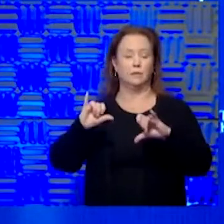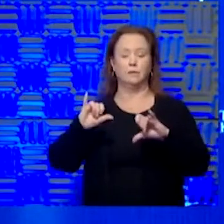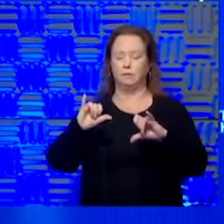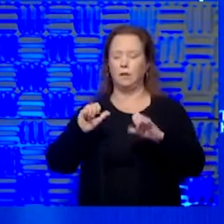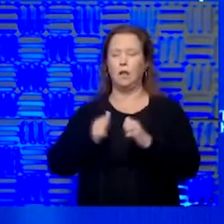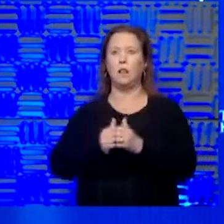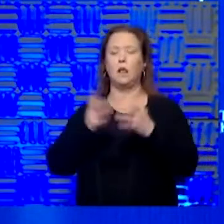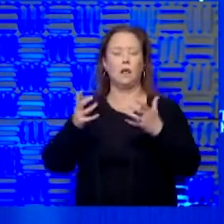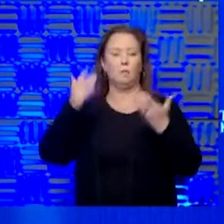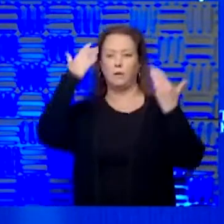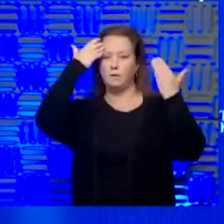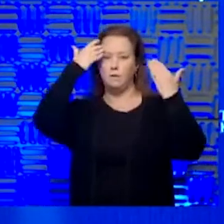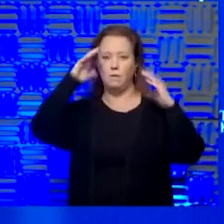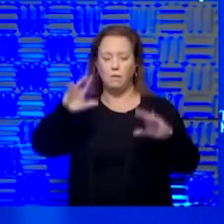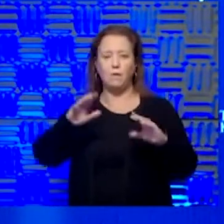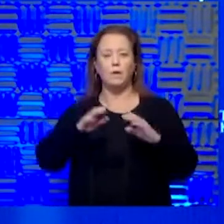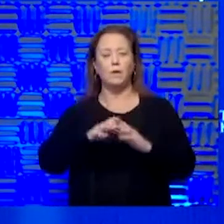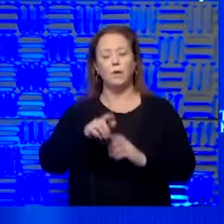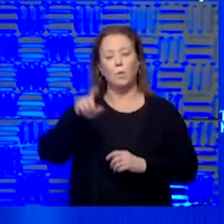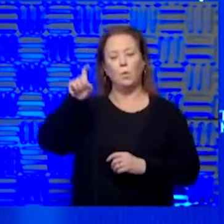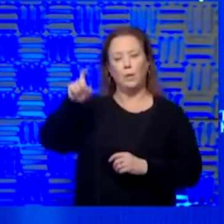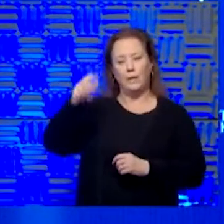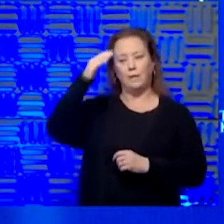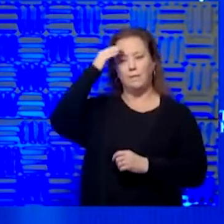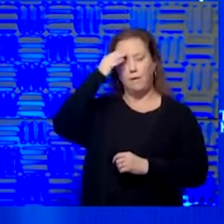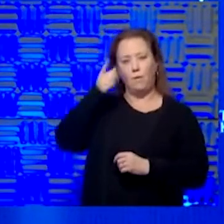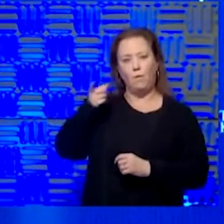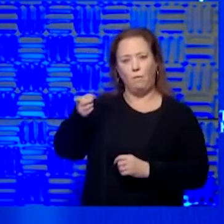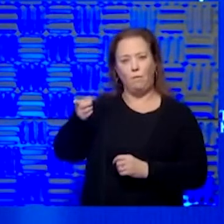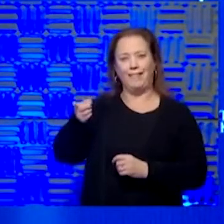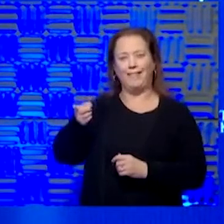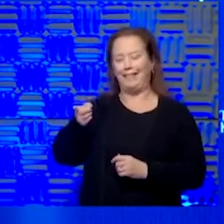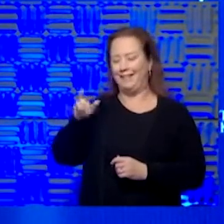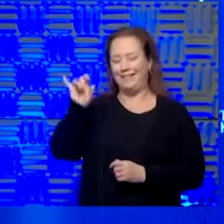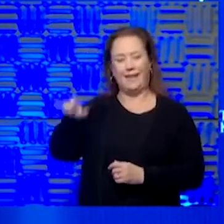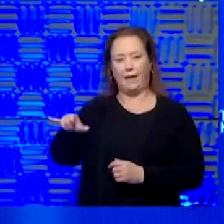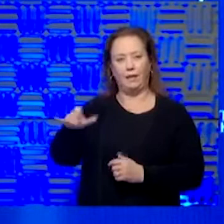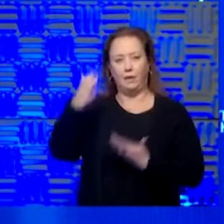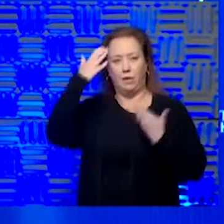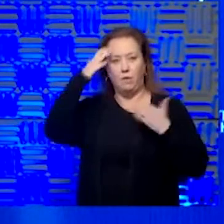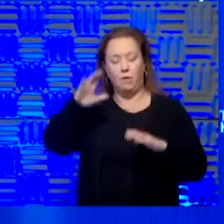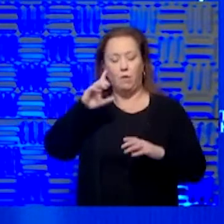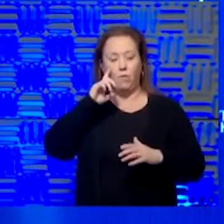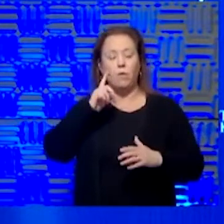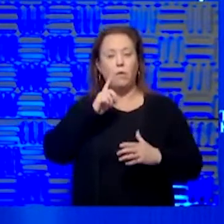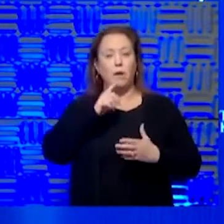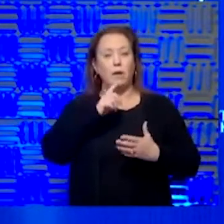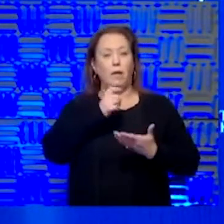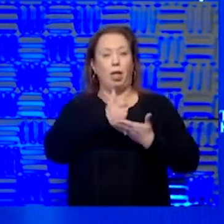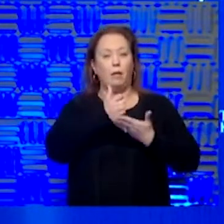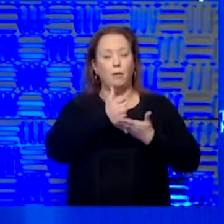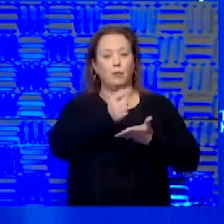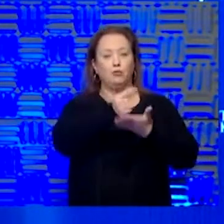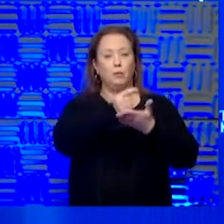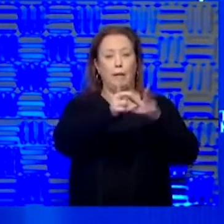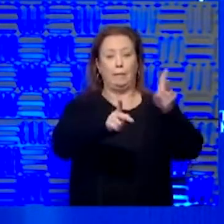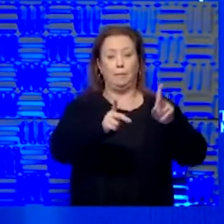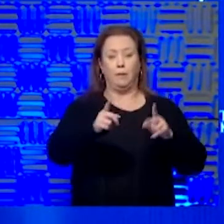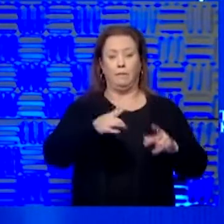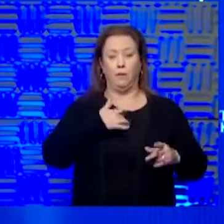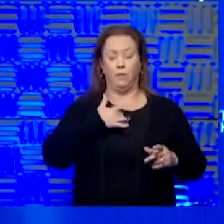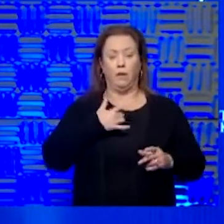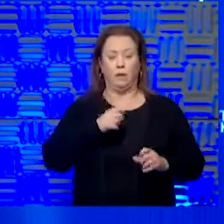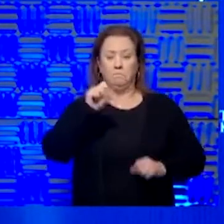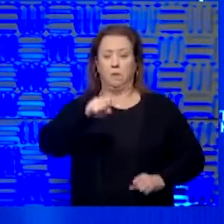we have to know what we don't know if we're going to really treat people right. If you start thinking you know the answers when you